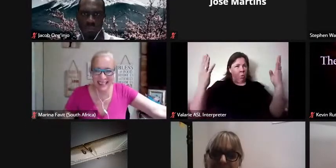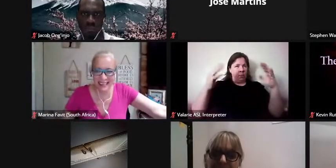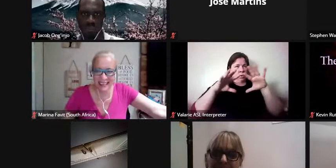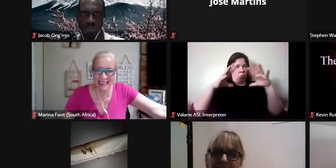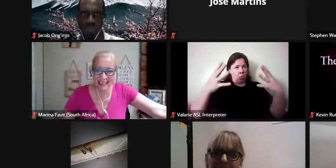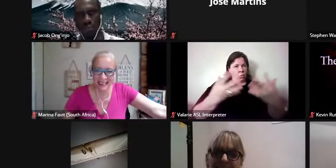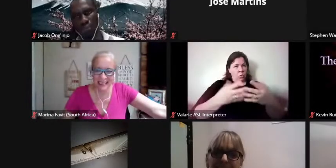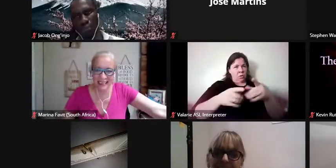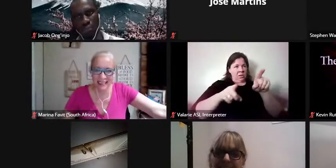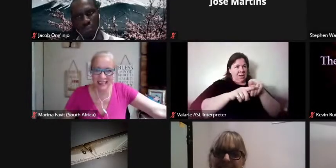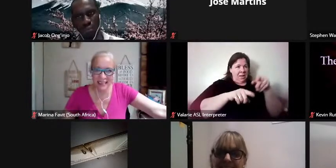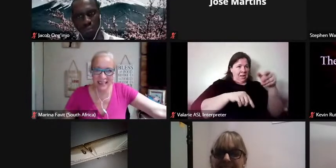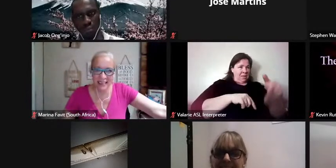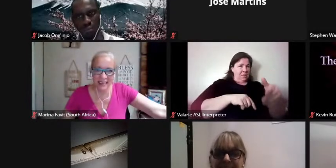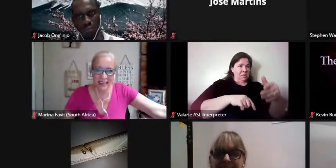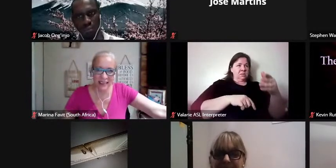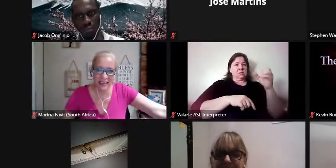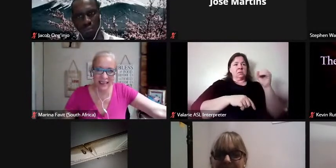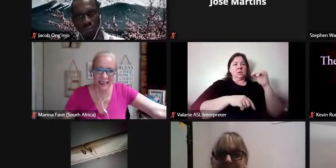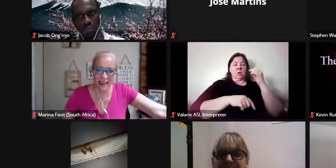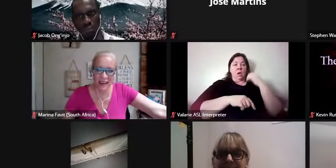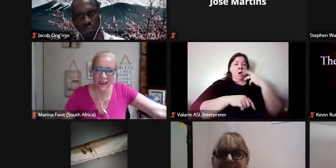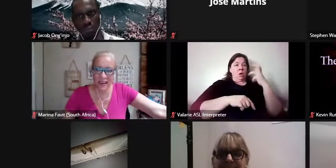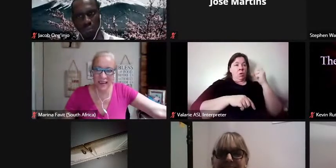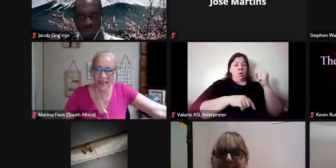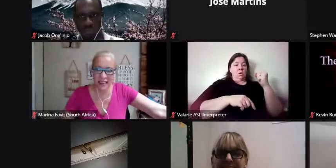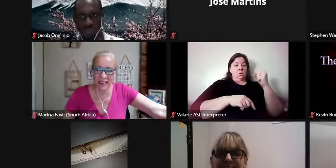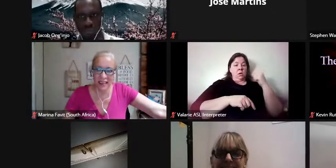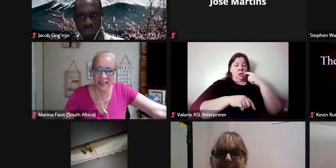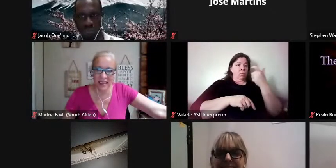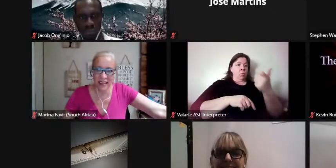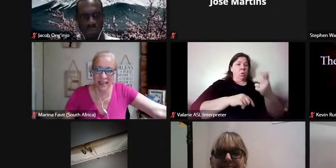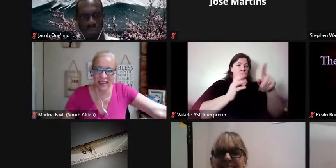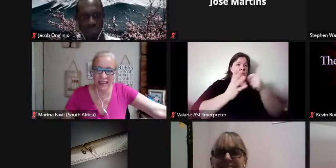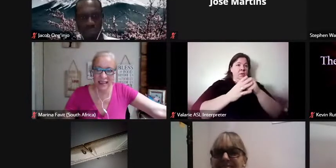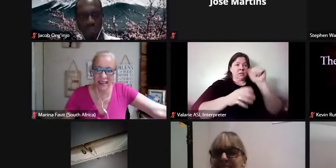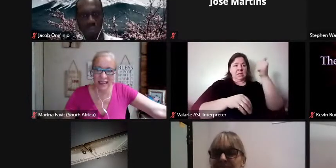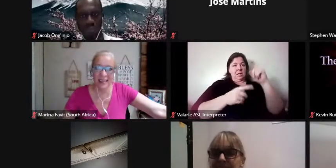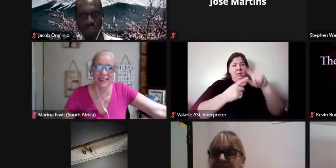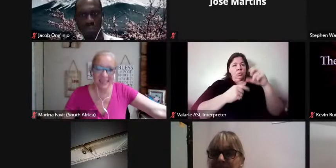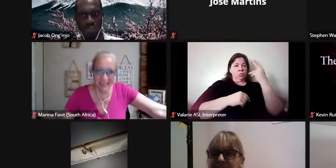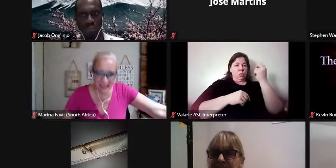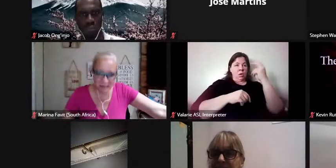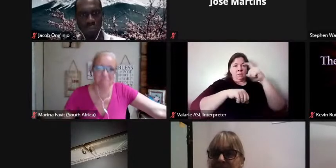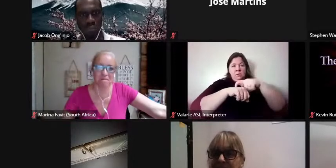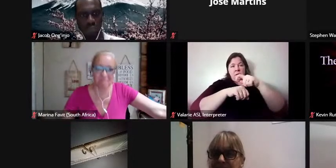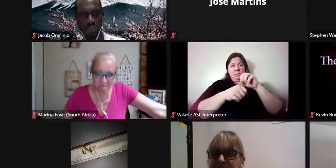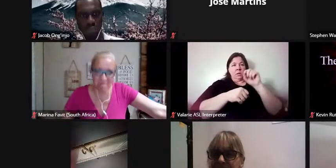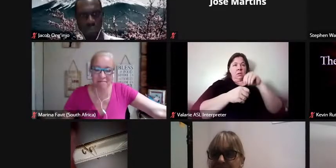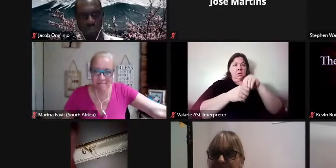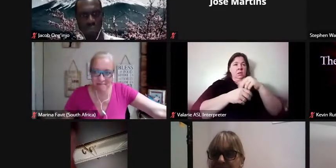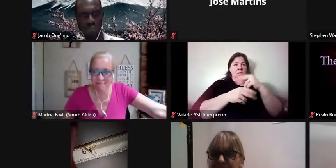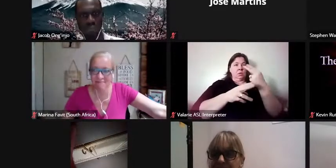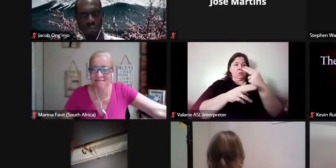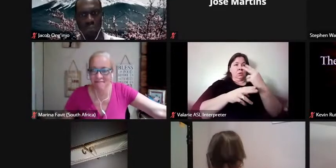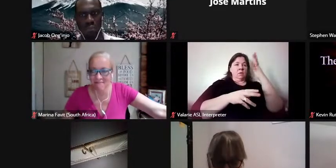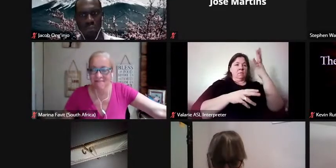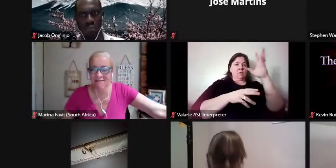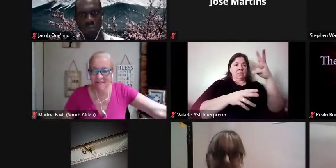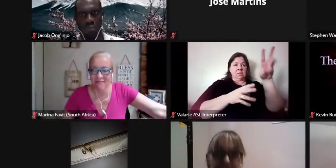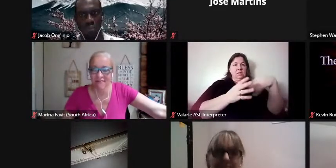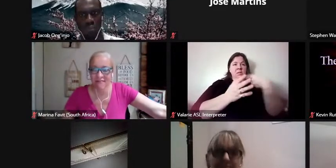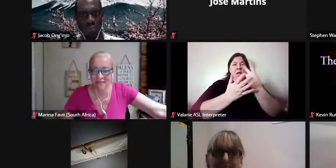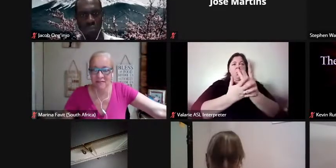this? But yeah, I actually watched those videos like 10 to 12 times in just 5-6